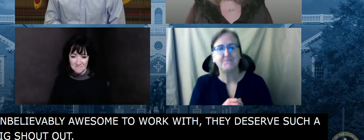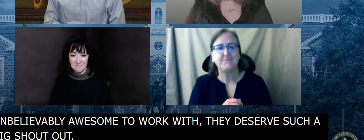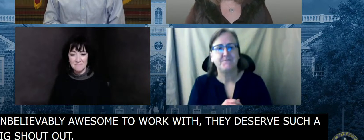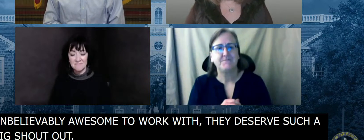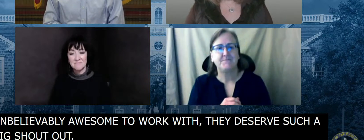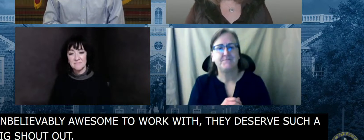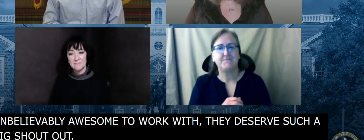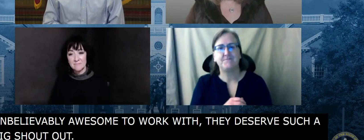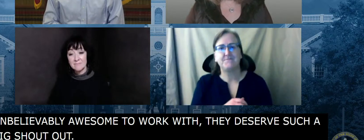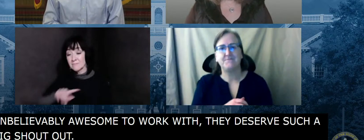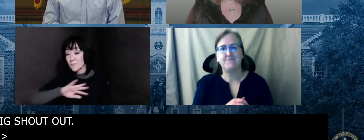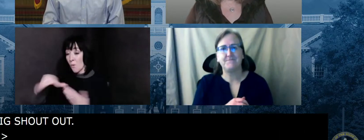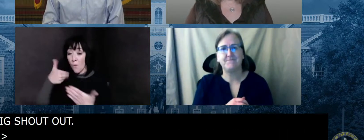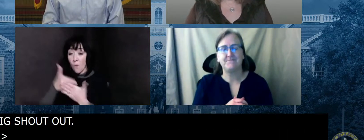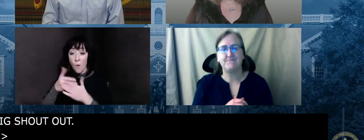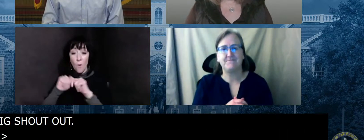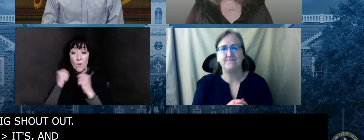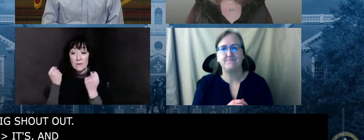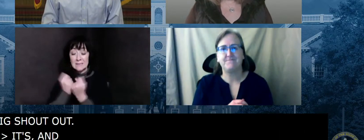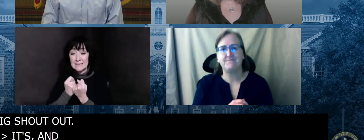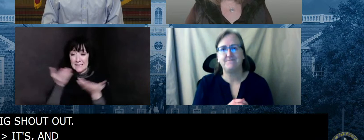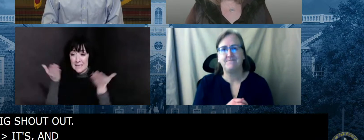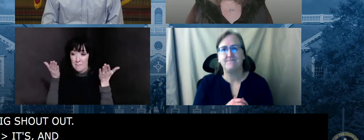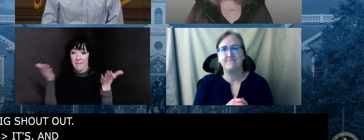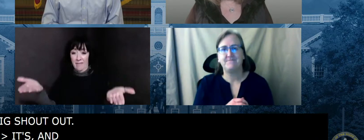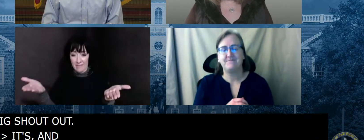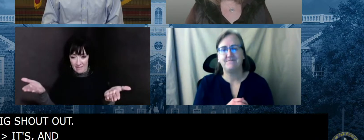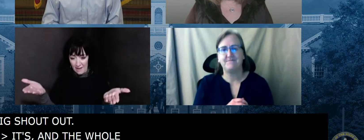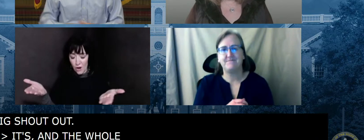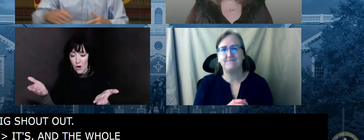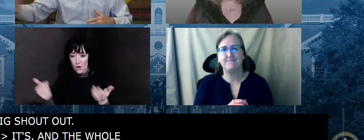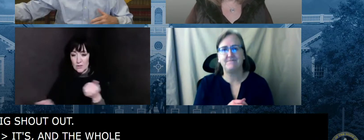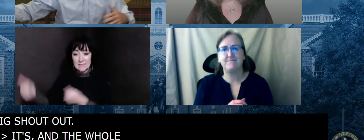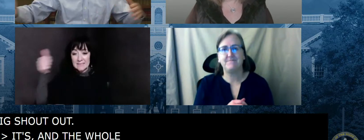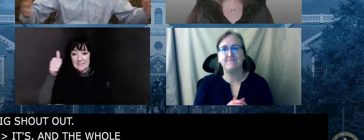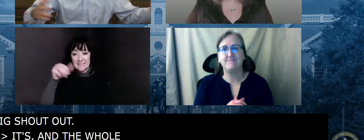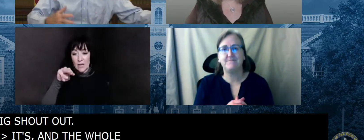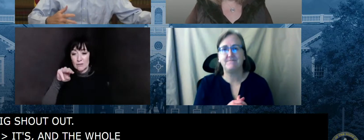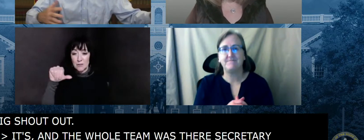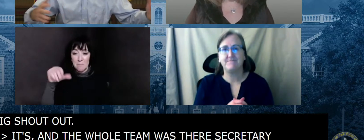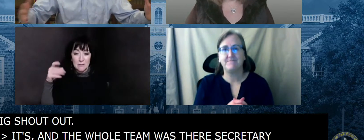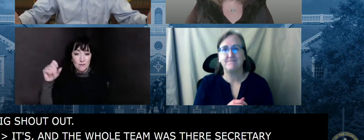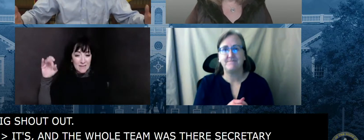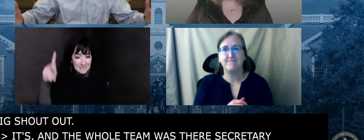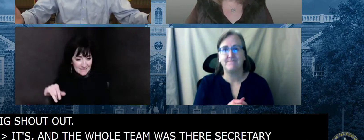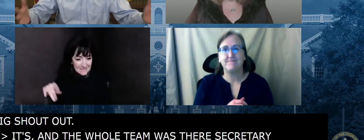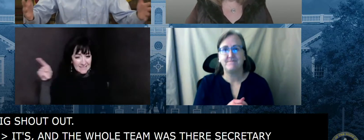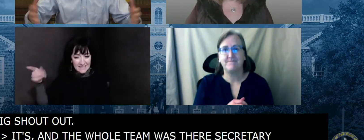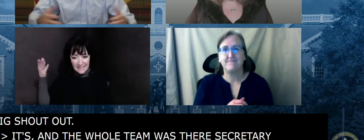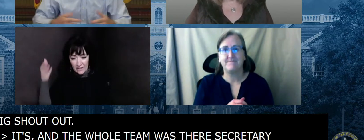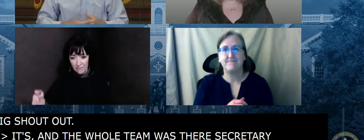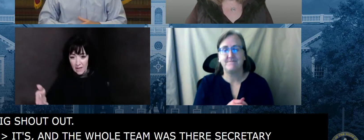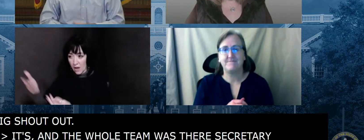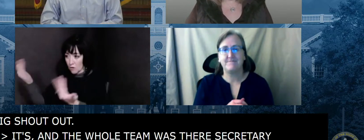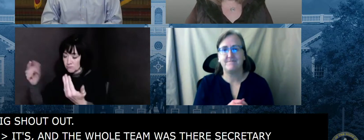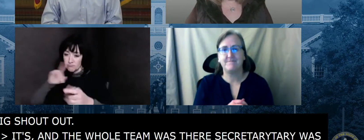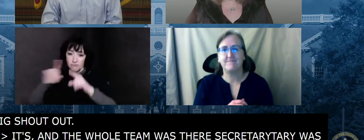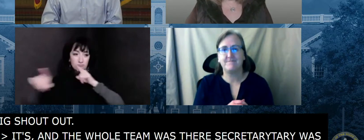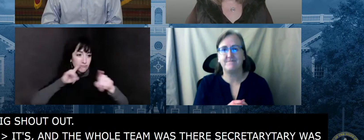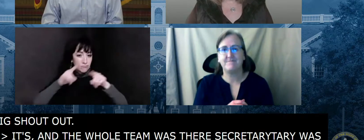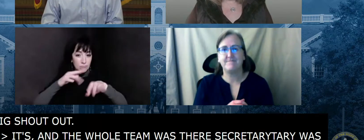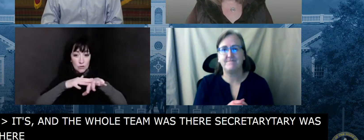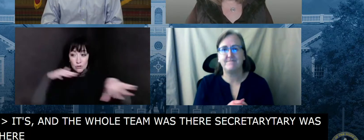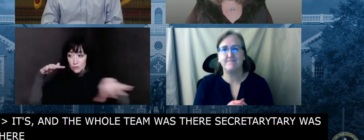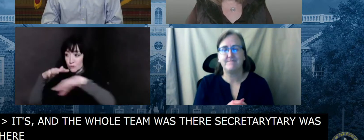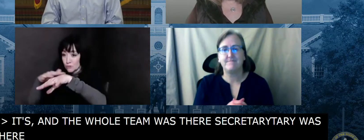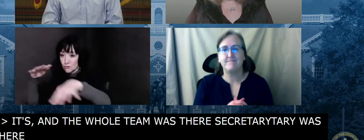And the whole team was there. Secretary Majeski was there directing traffic and showing support and being